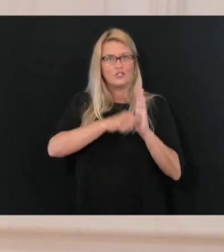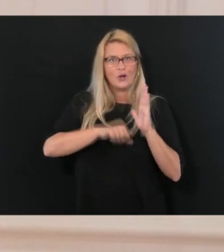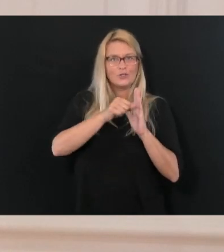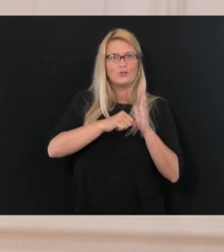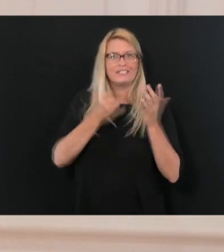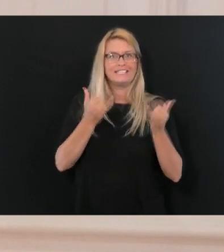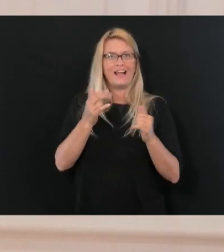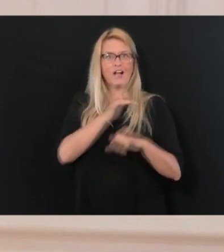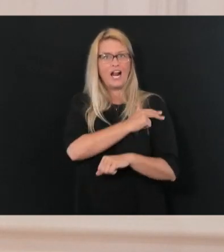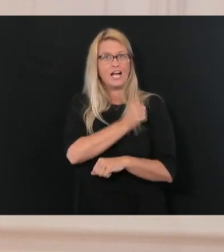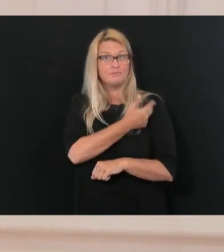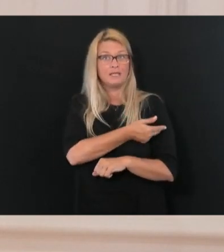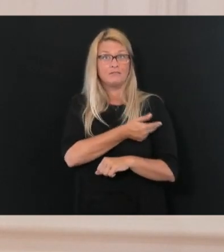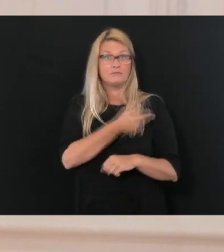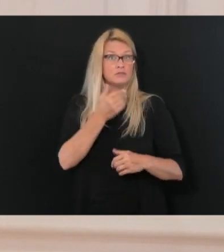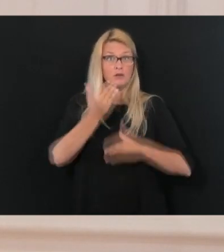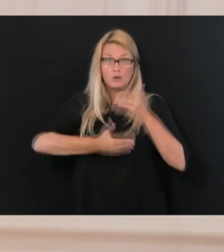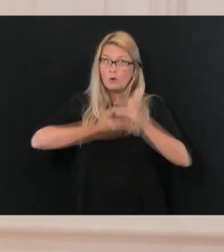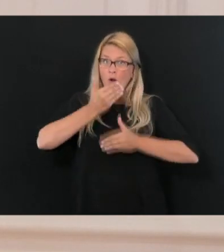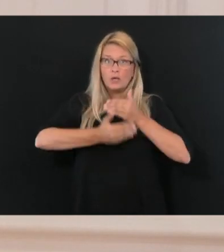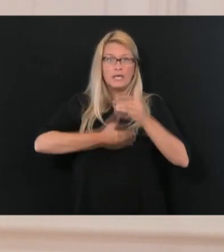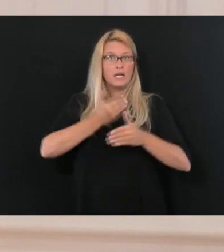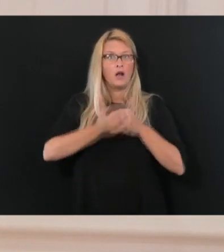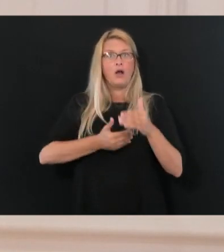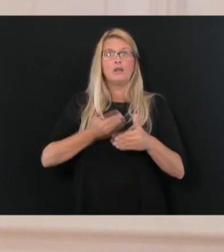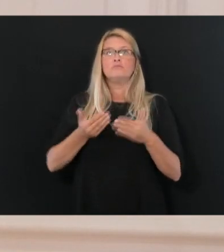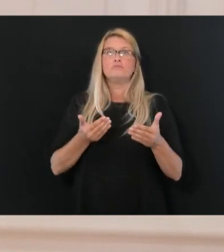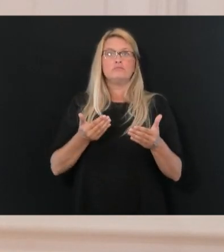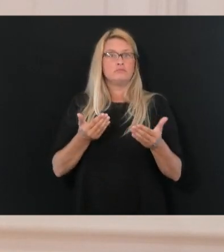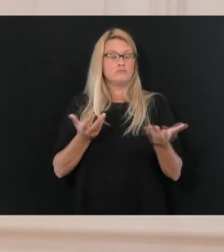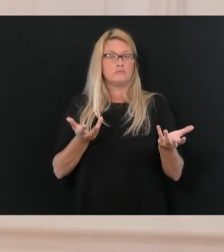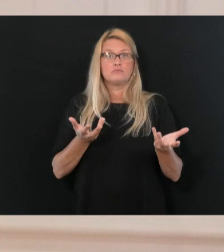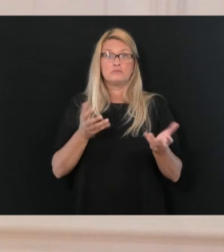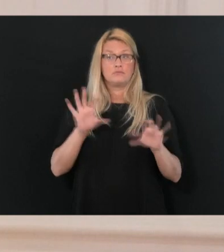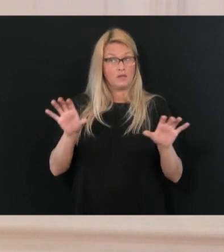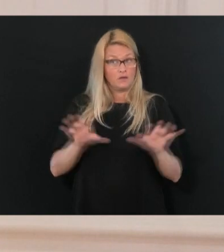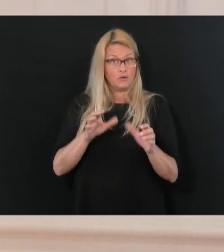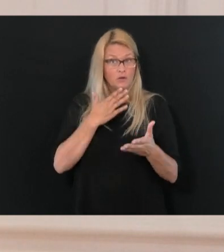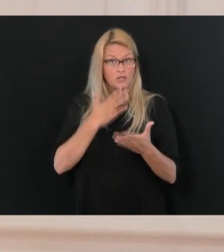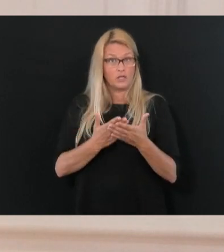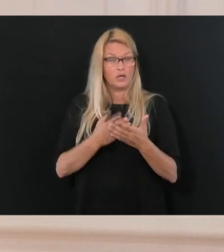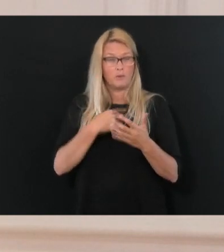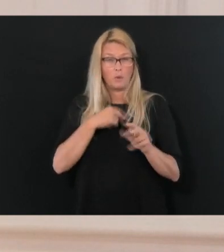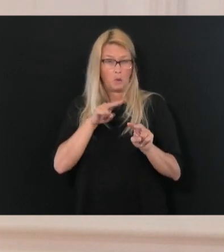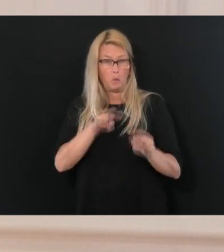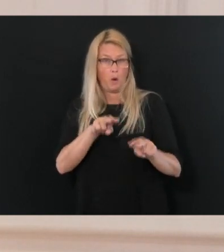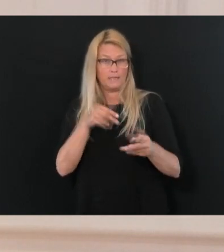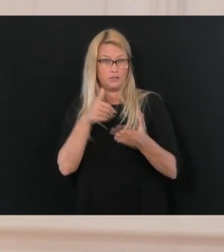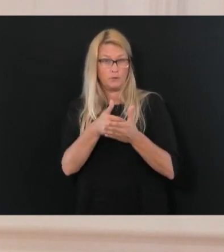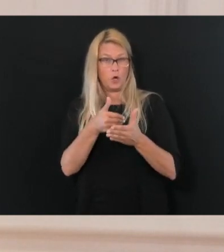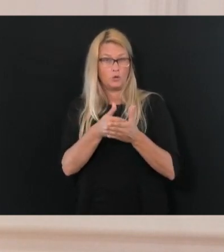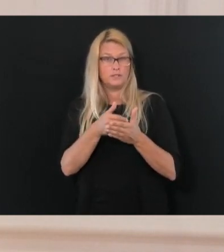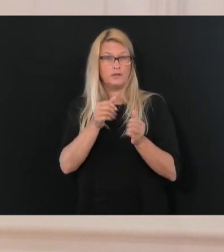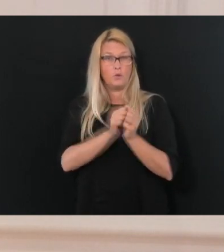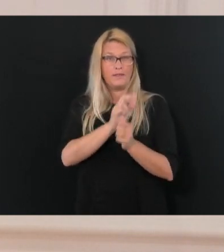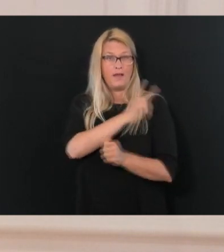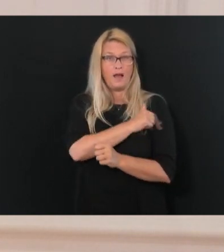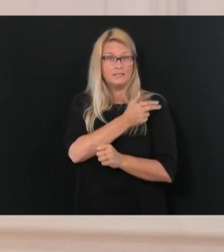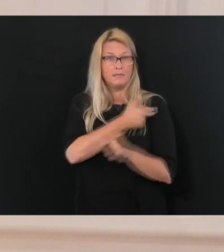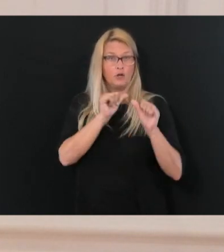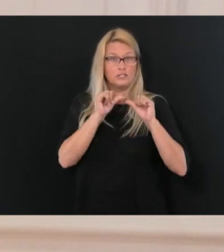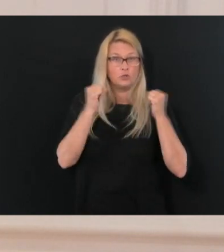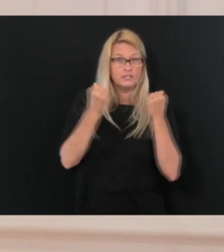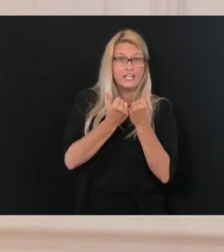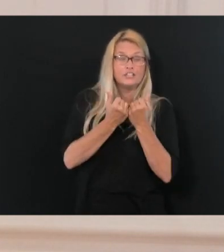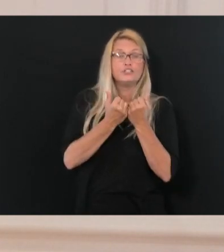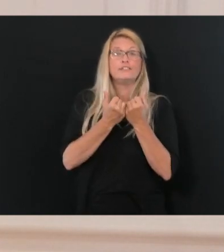are full, but not of COVID people. And as we go forward, we are watching that closely with the Hospital Association as well,